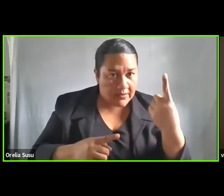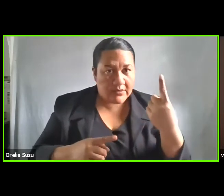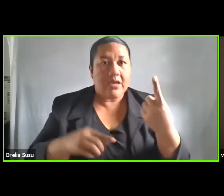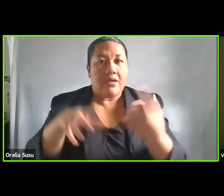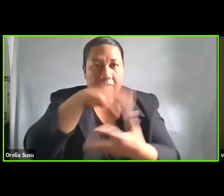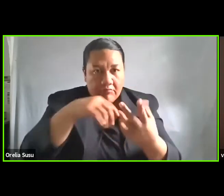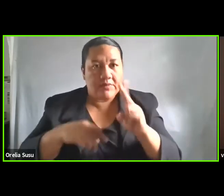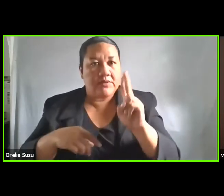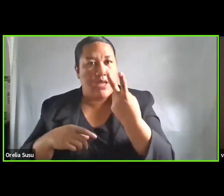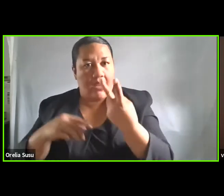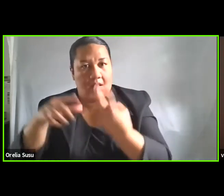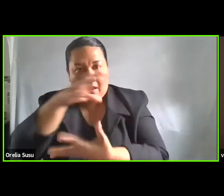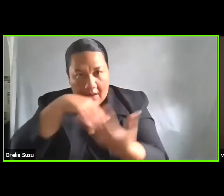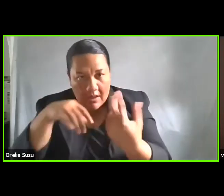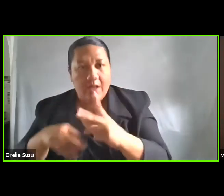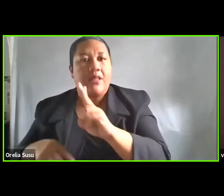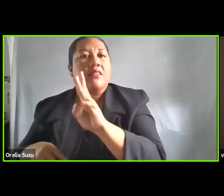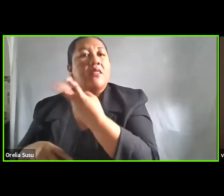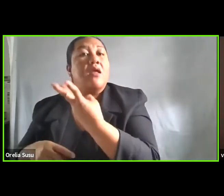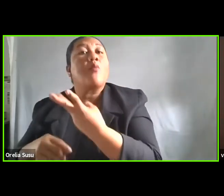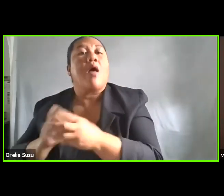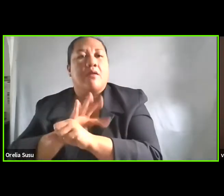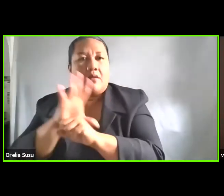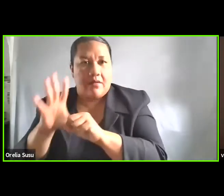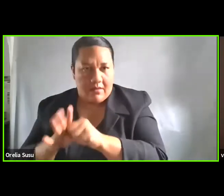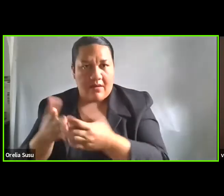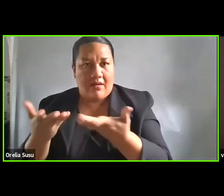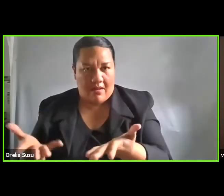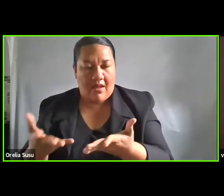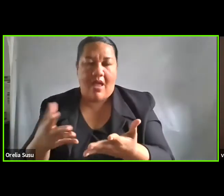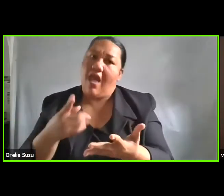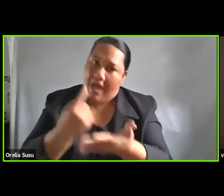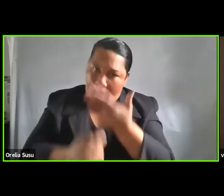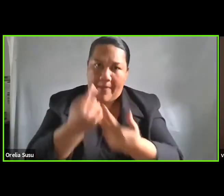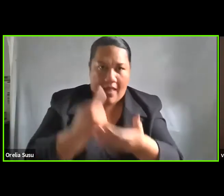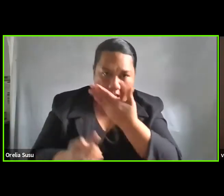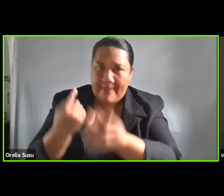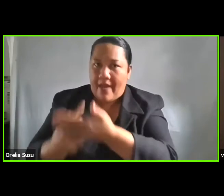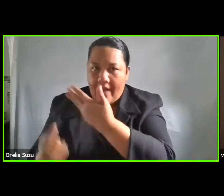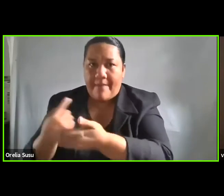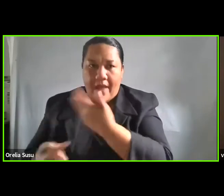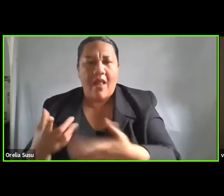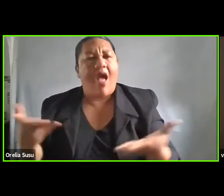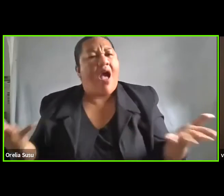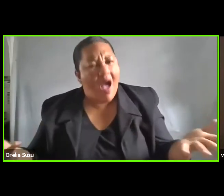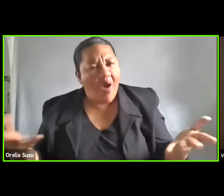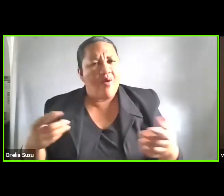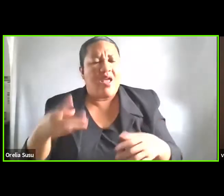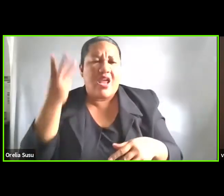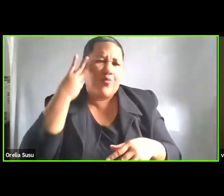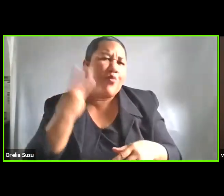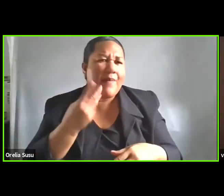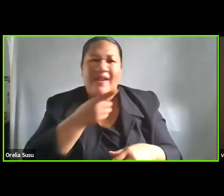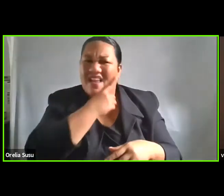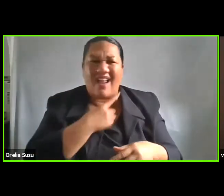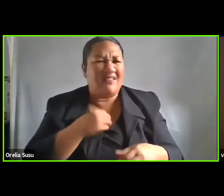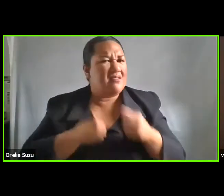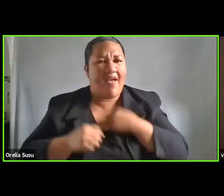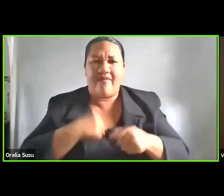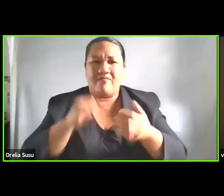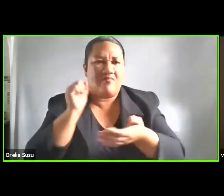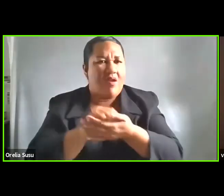against women and girls has continued to increase. Violence can we make decisions about socio-economic,